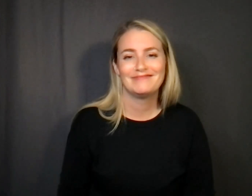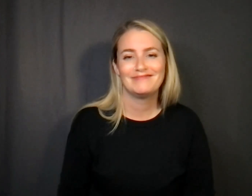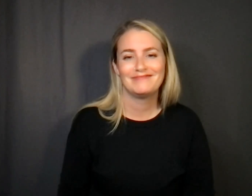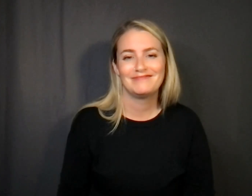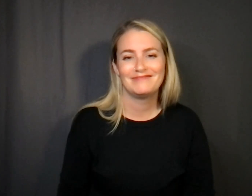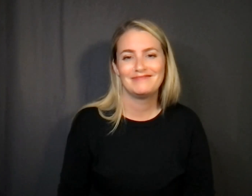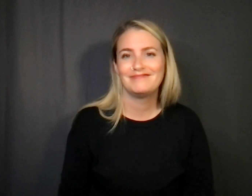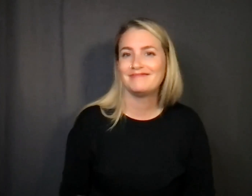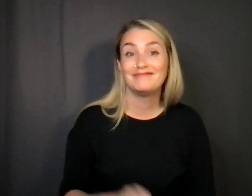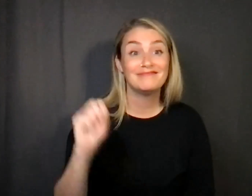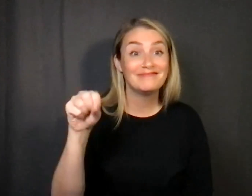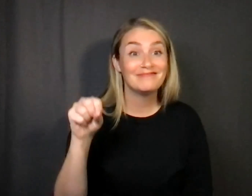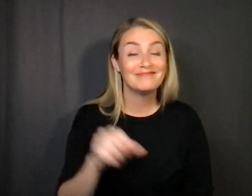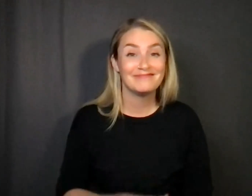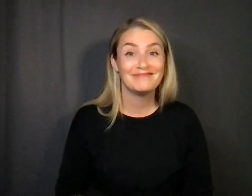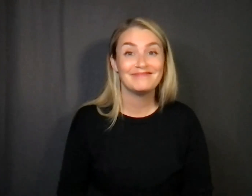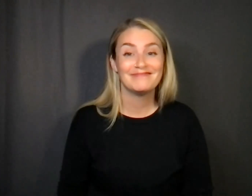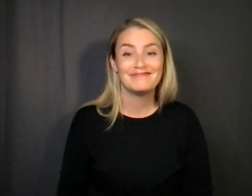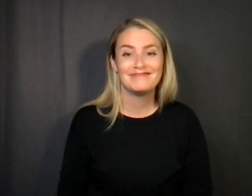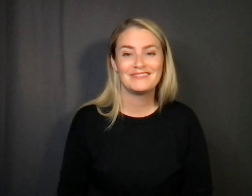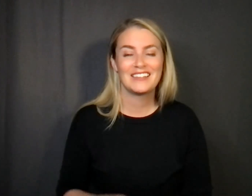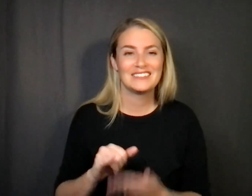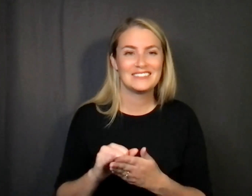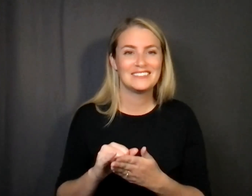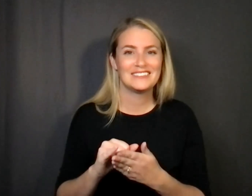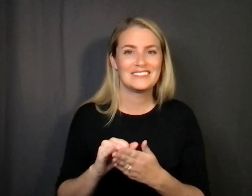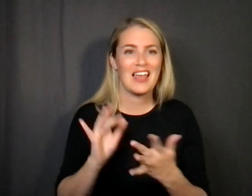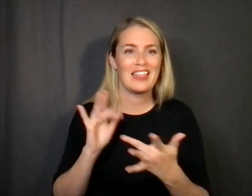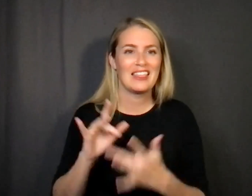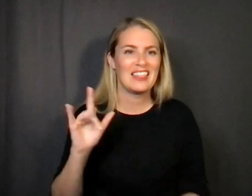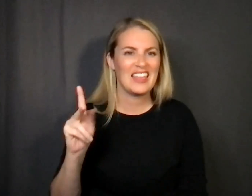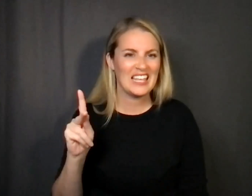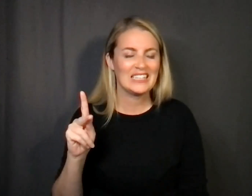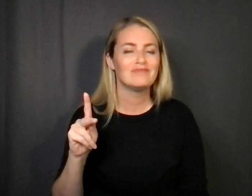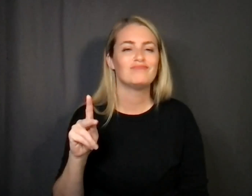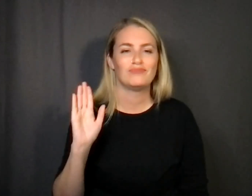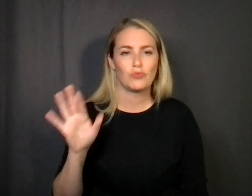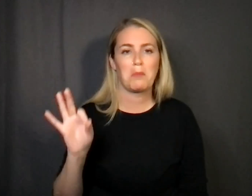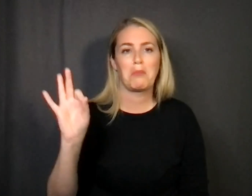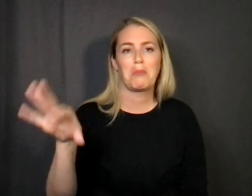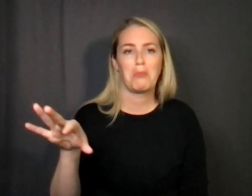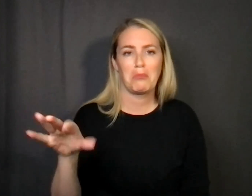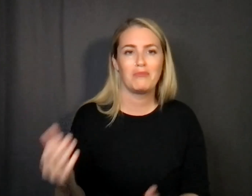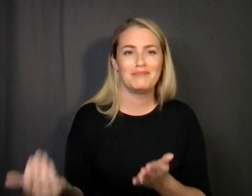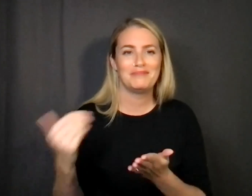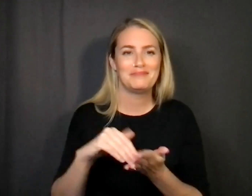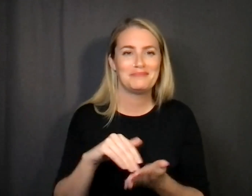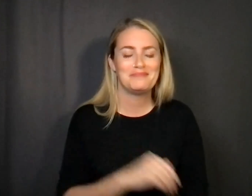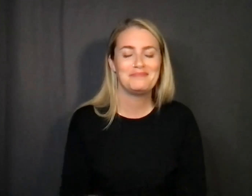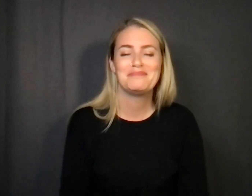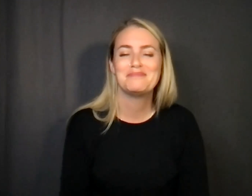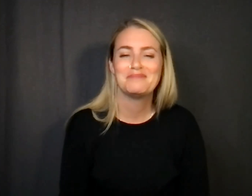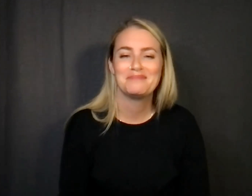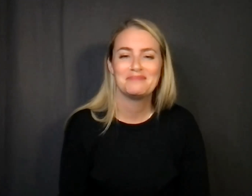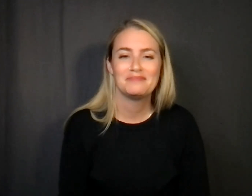Yes, we'll stay on and put that video link in the chat again. Vamos a poner este enlace a este video